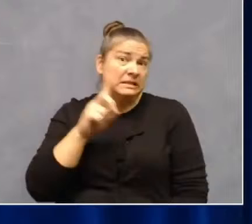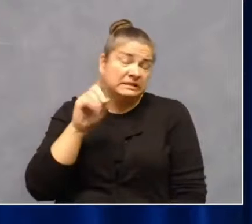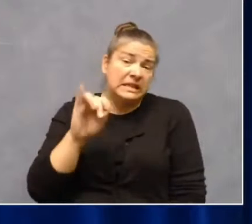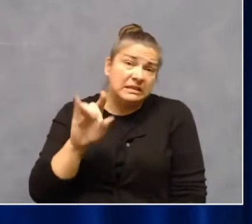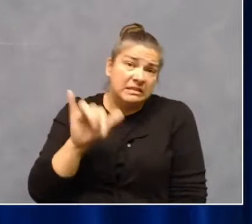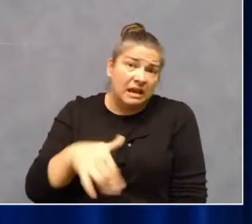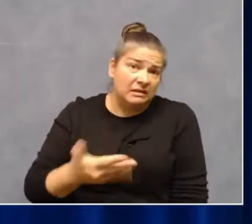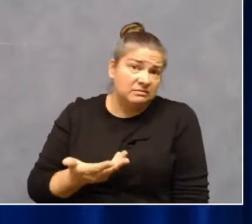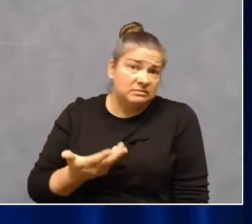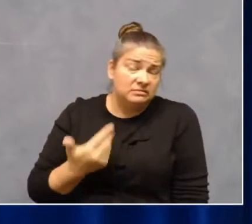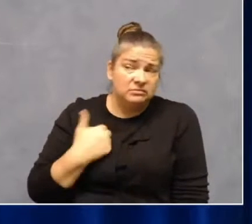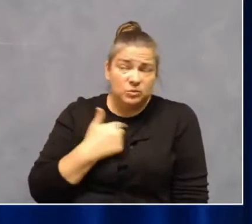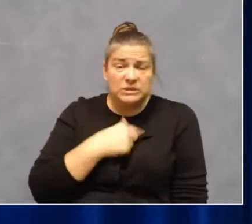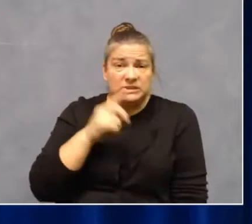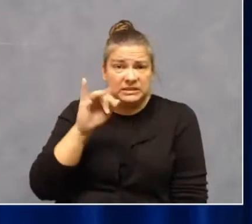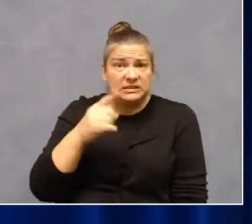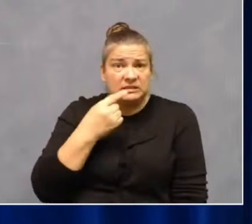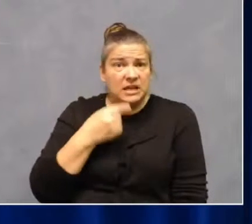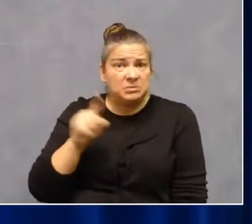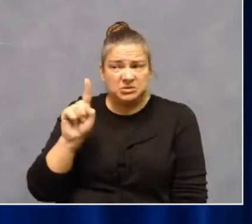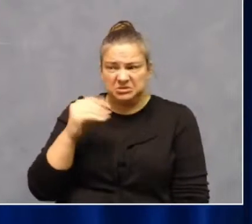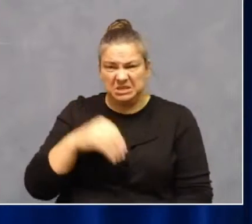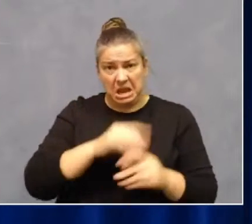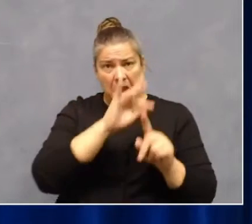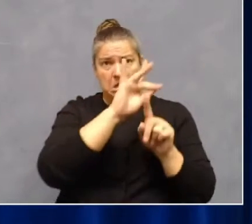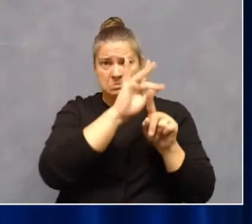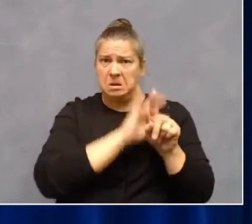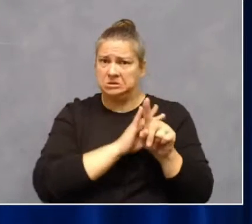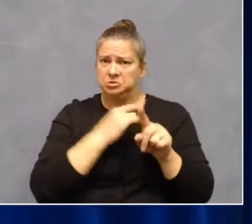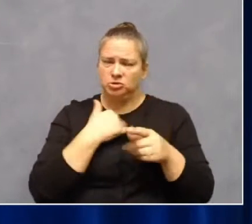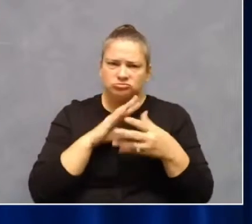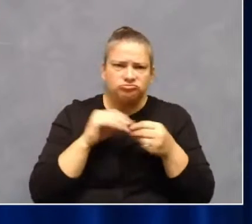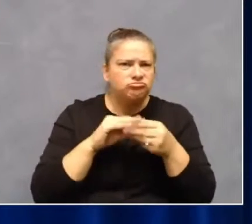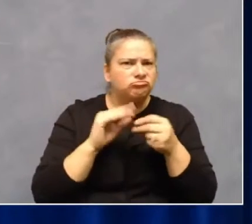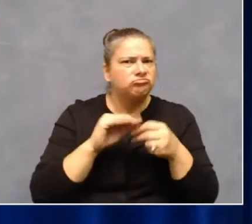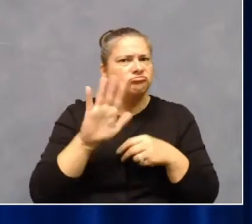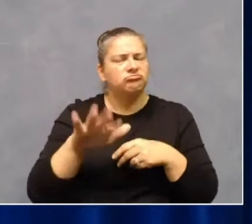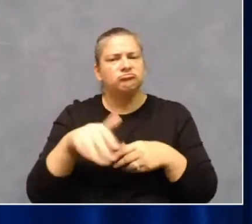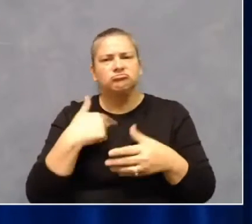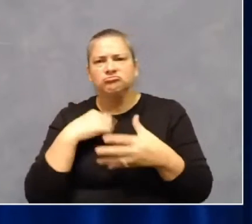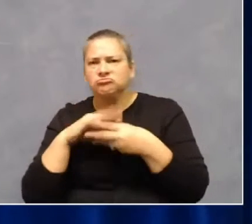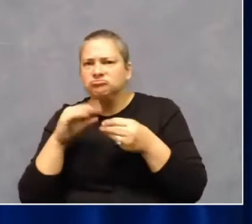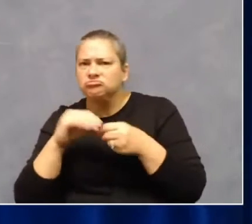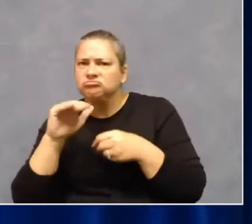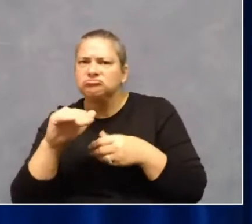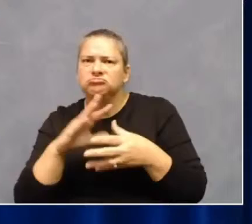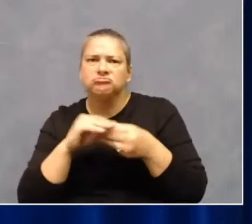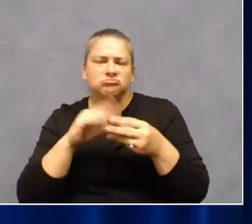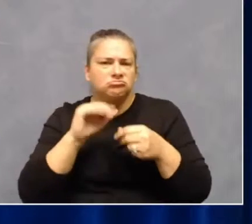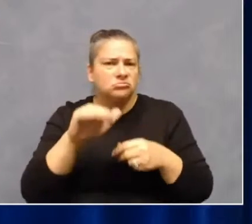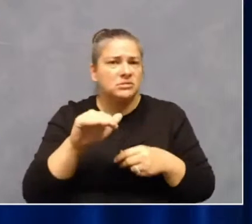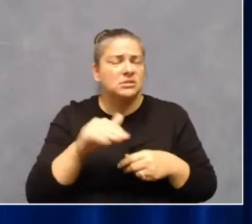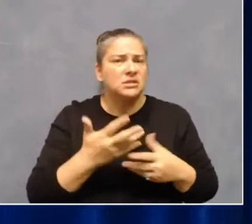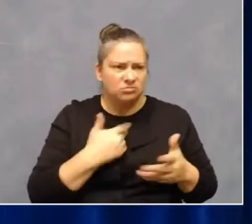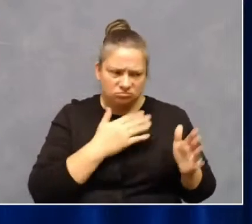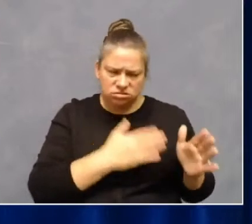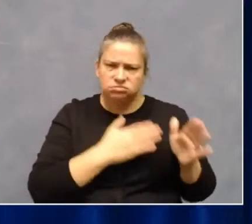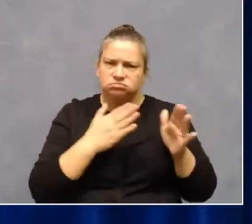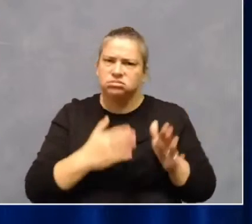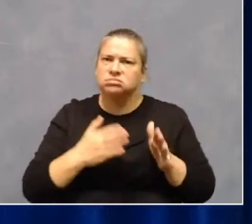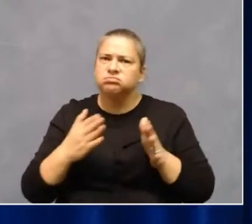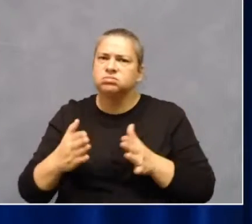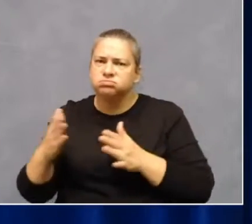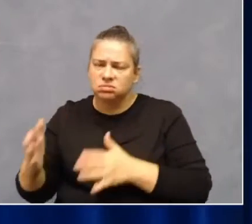to accomplish that over the last 8 months and done a pretty good job with it. But I have to urge you now, this is not a moment when there's